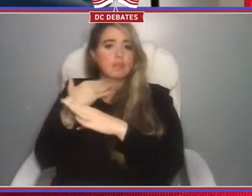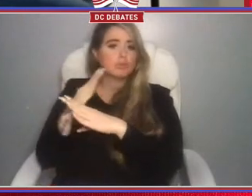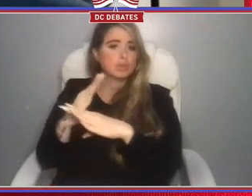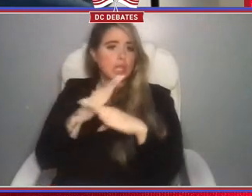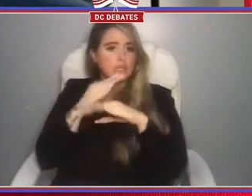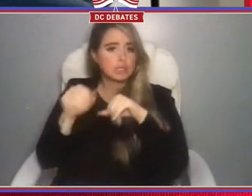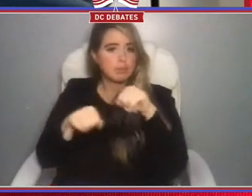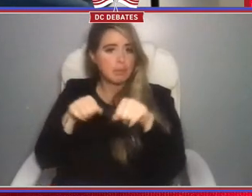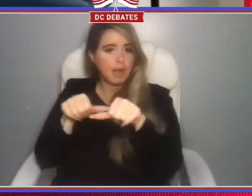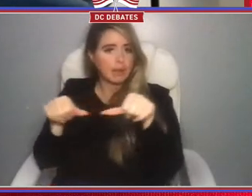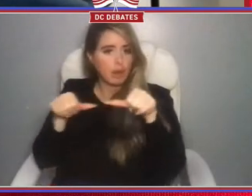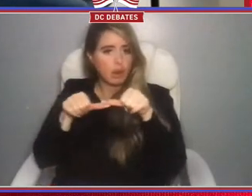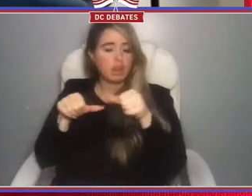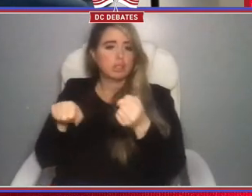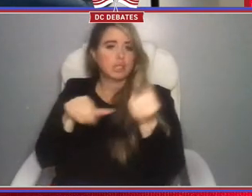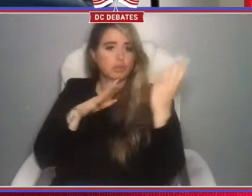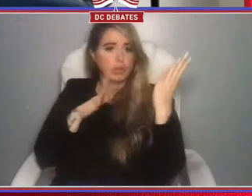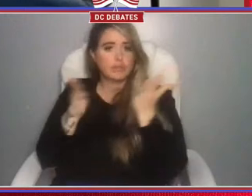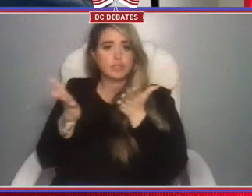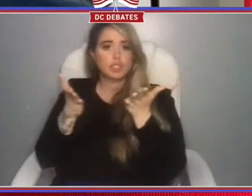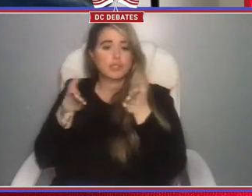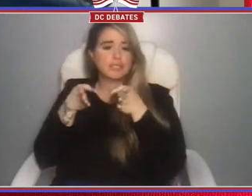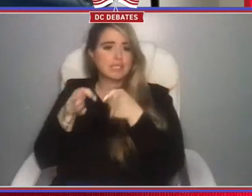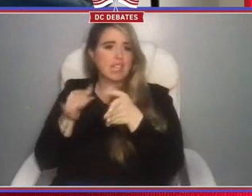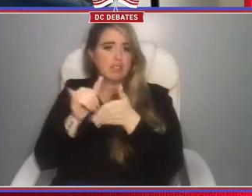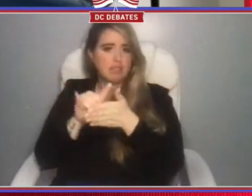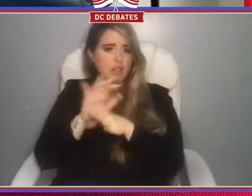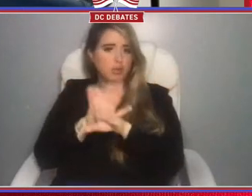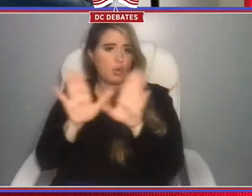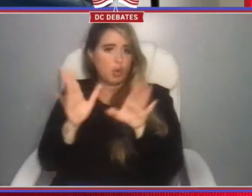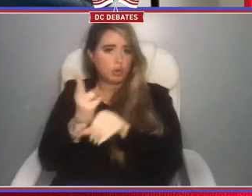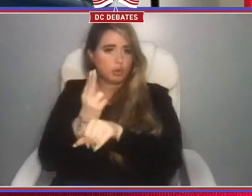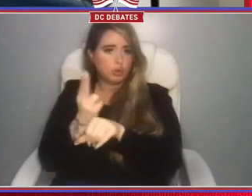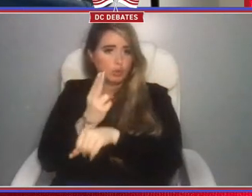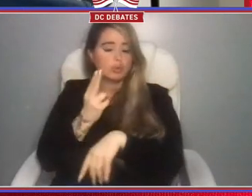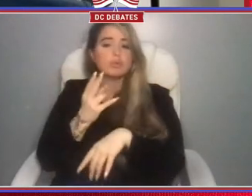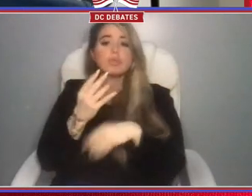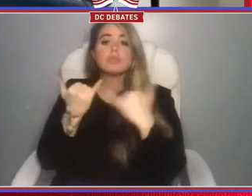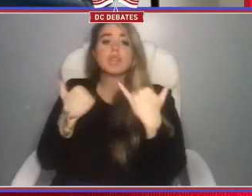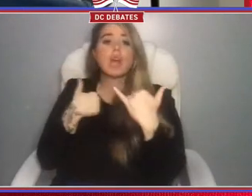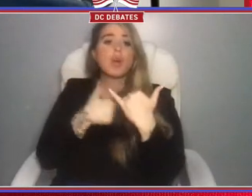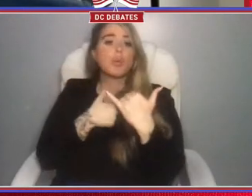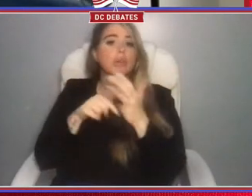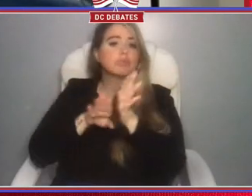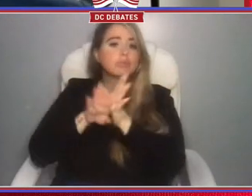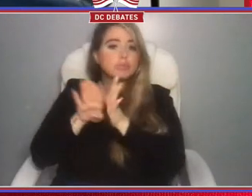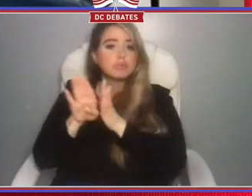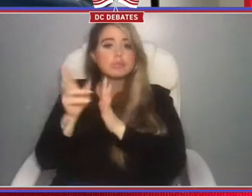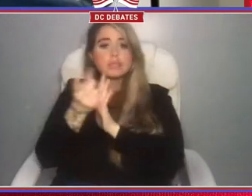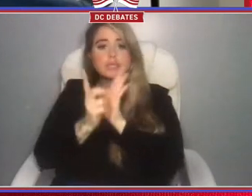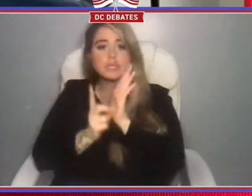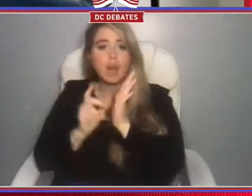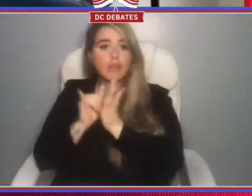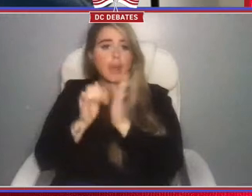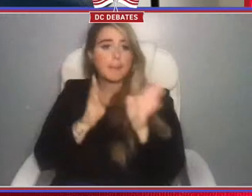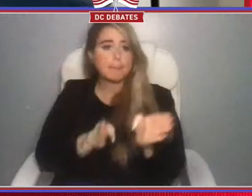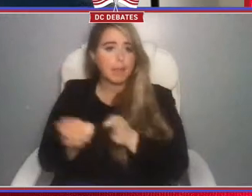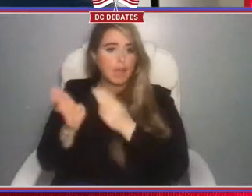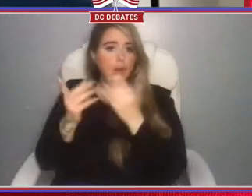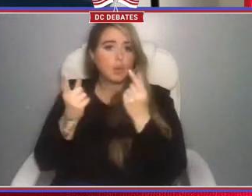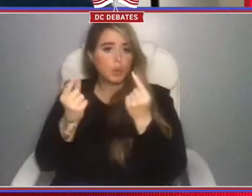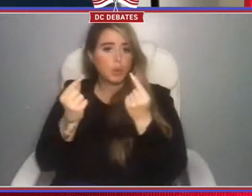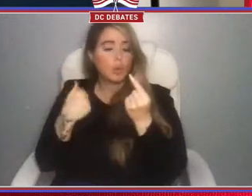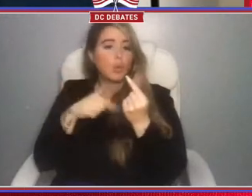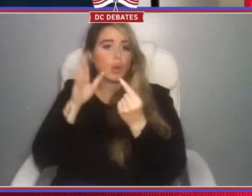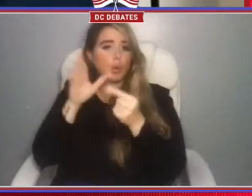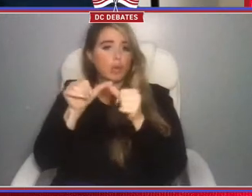those service lanes that no longer make sense. So as we're developing and designing that plan, we will continue to look for how